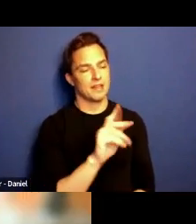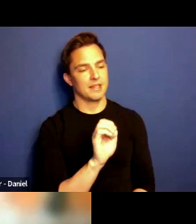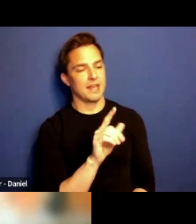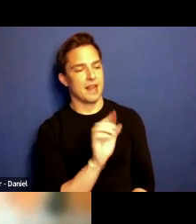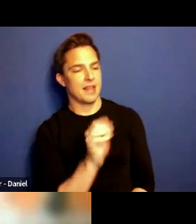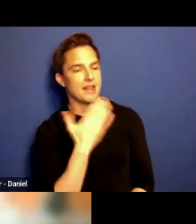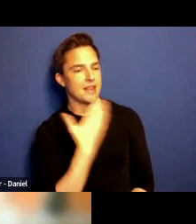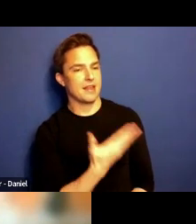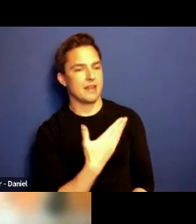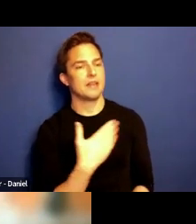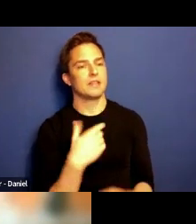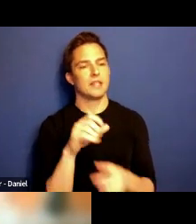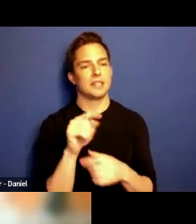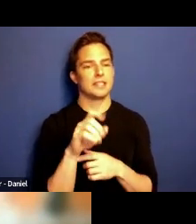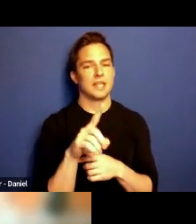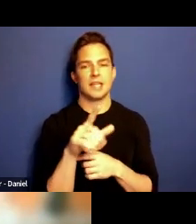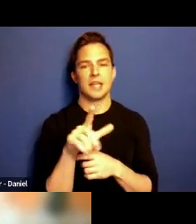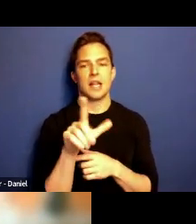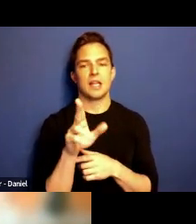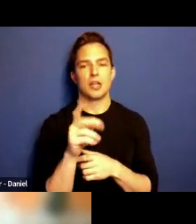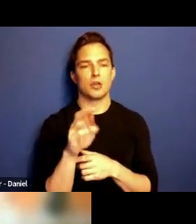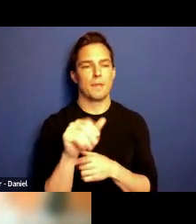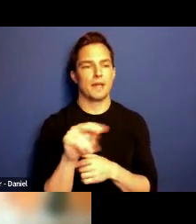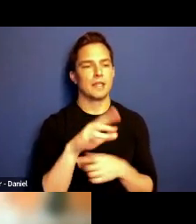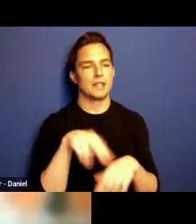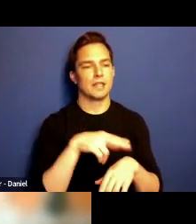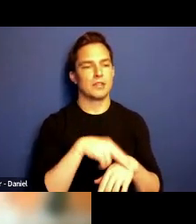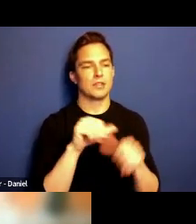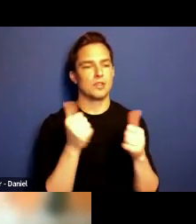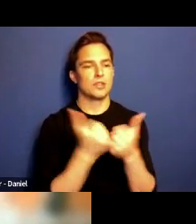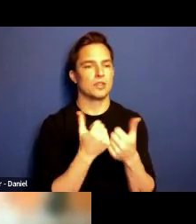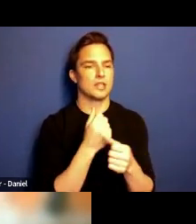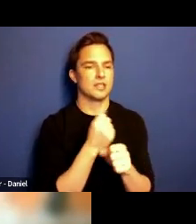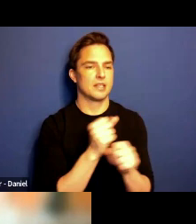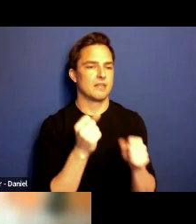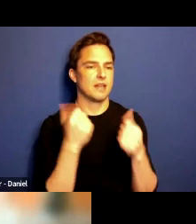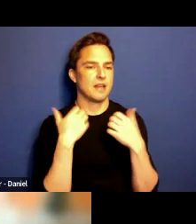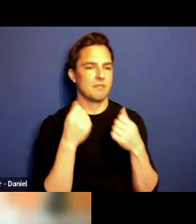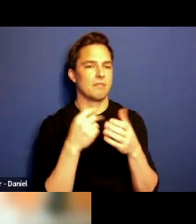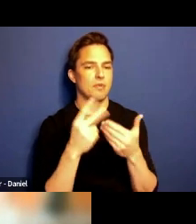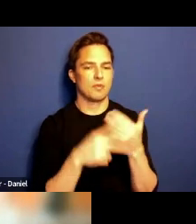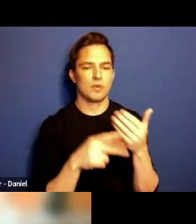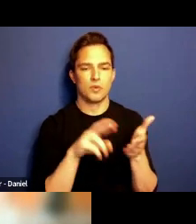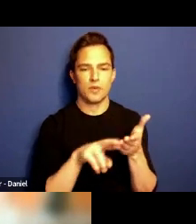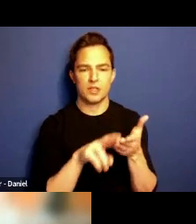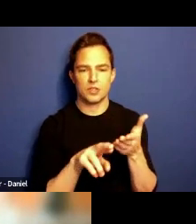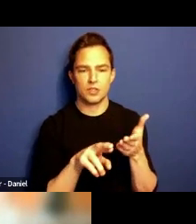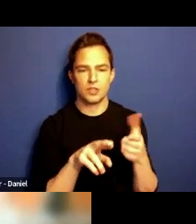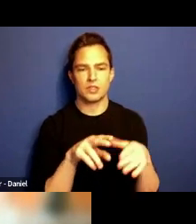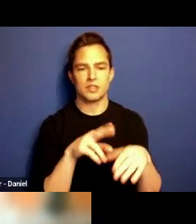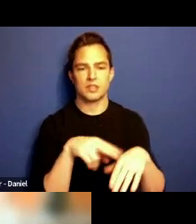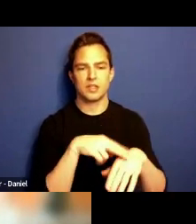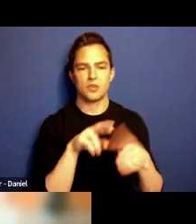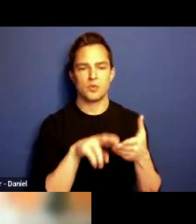So I'm Ted Lutterman. I'm with the National Association of State Mental Health Program Directors Research Institute. So we're